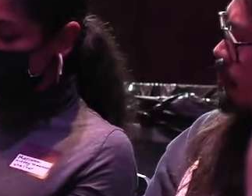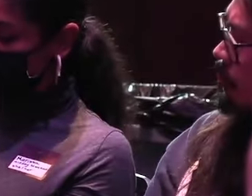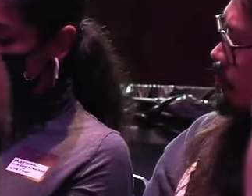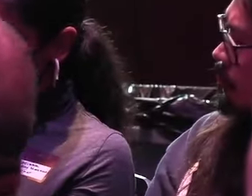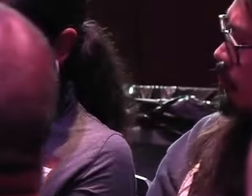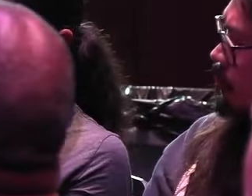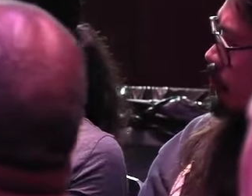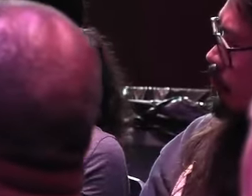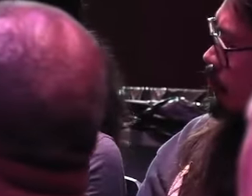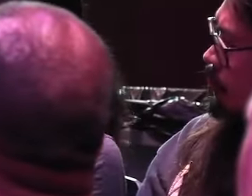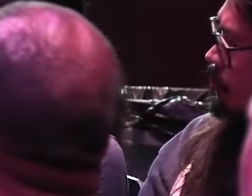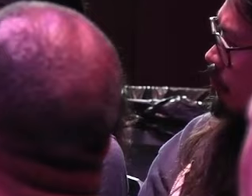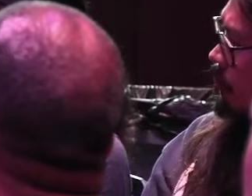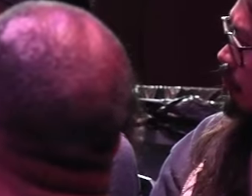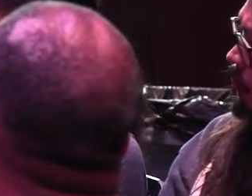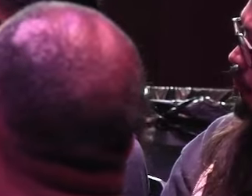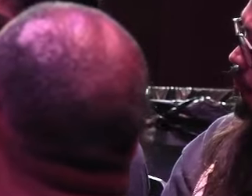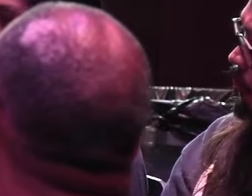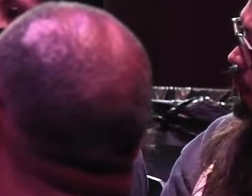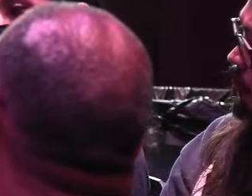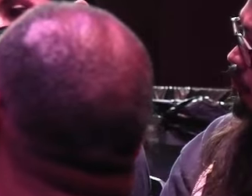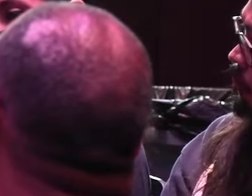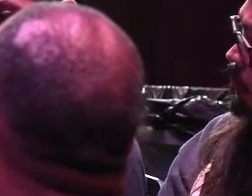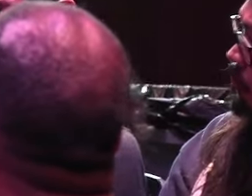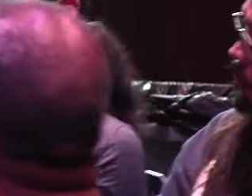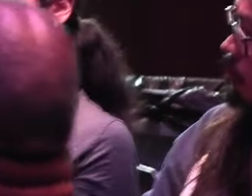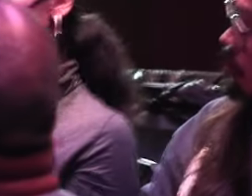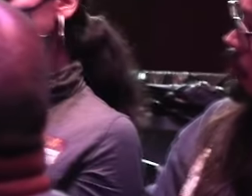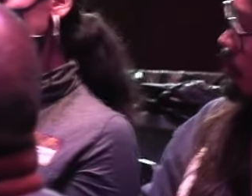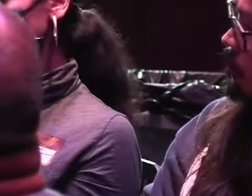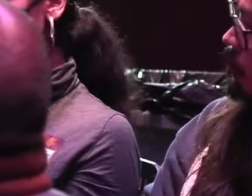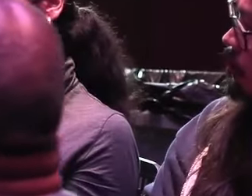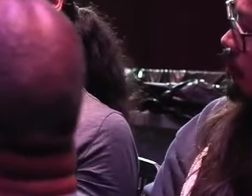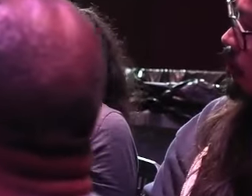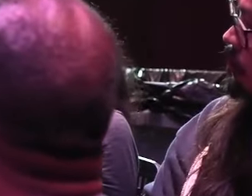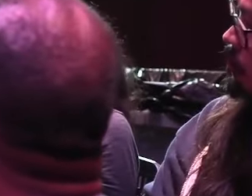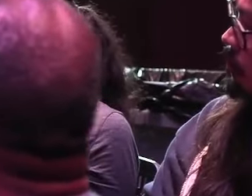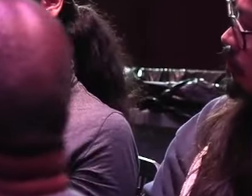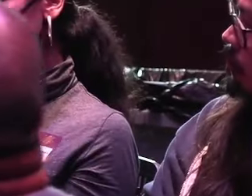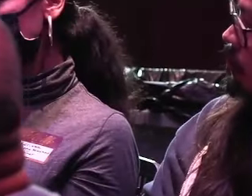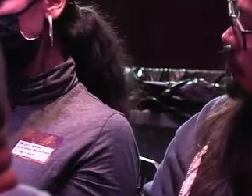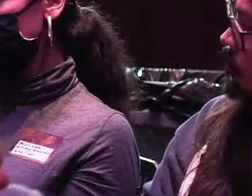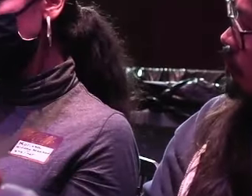be preparing for the end of empire, what it means to practice for